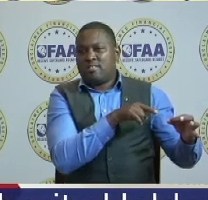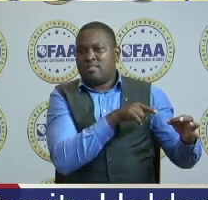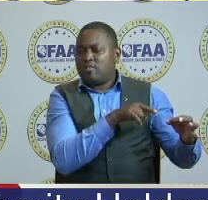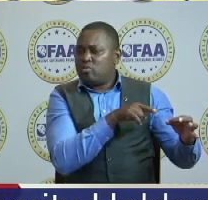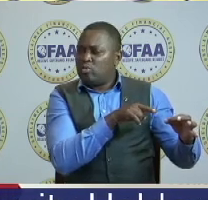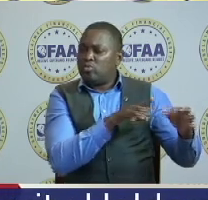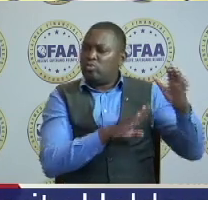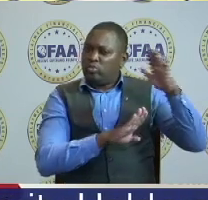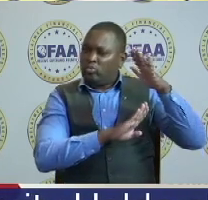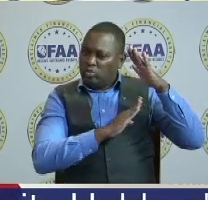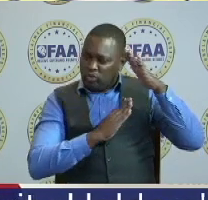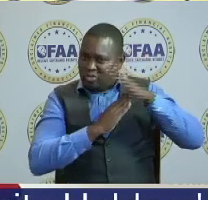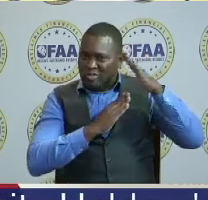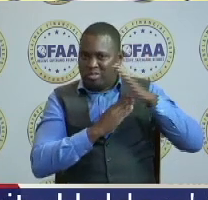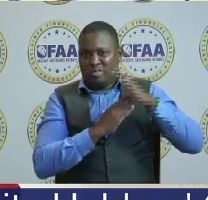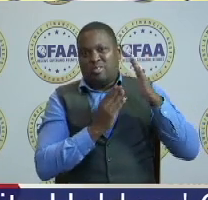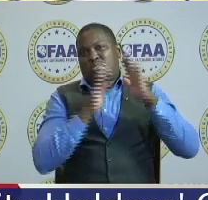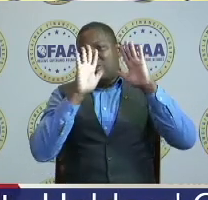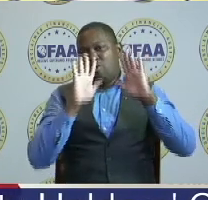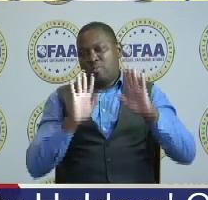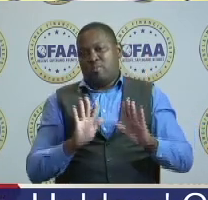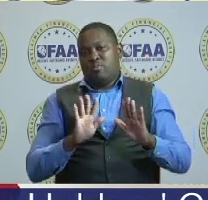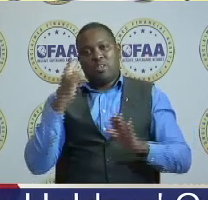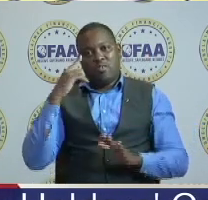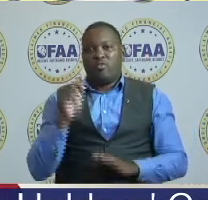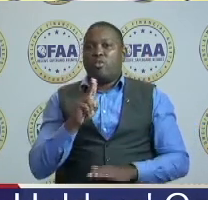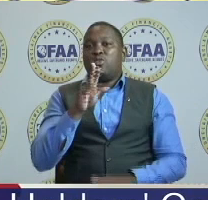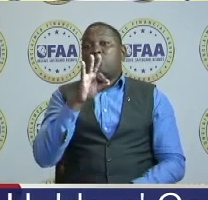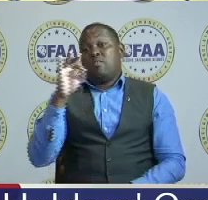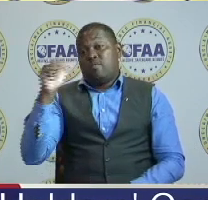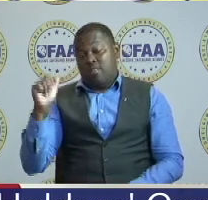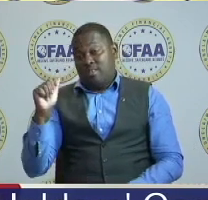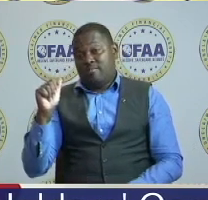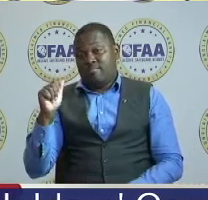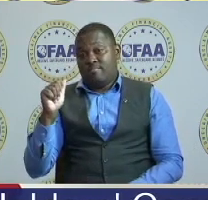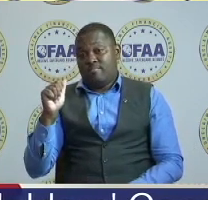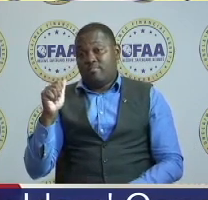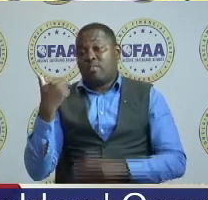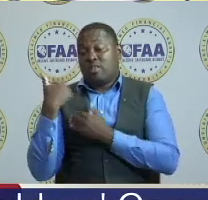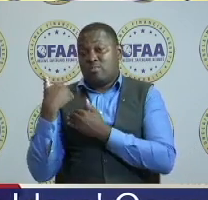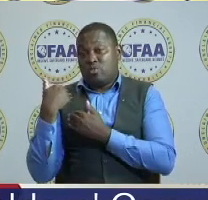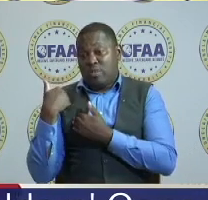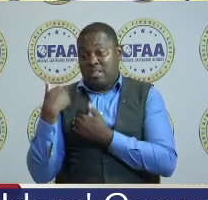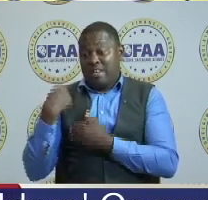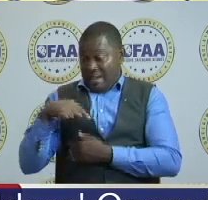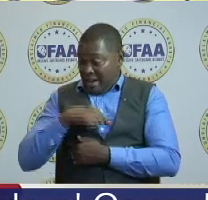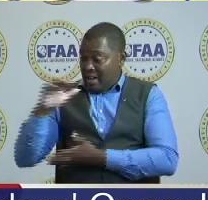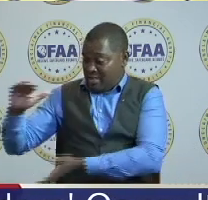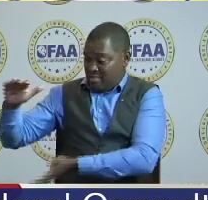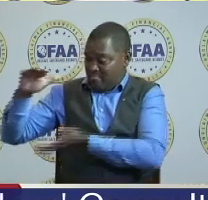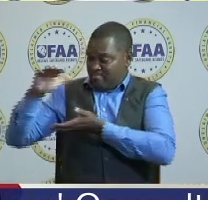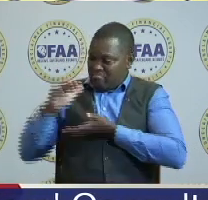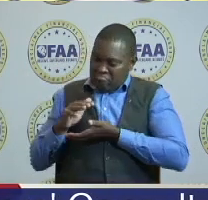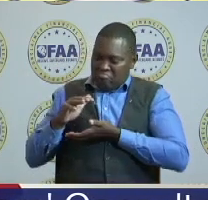principle behind the formation of this Unclaimed Financial Assets Authority, so that after we have received the assets, we don't